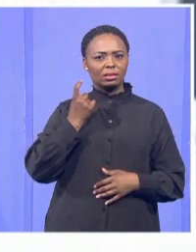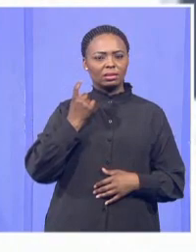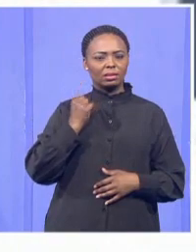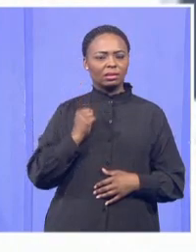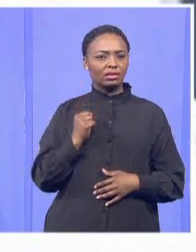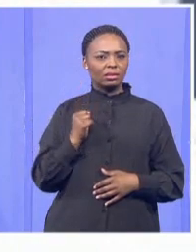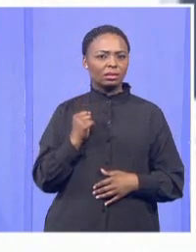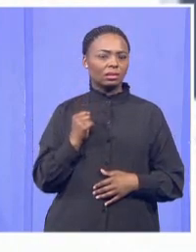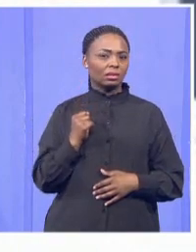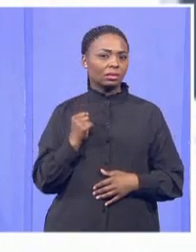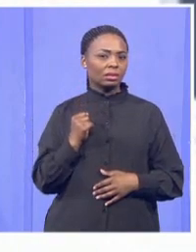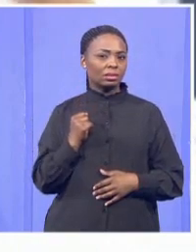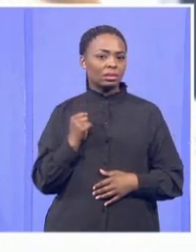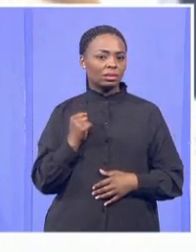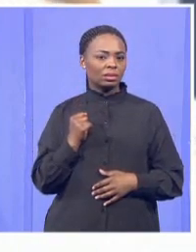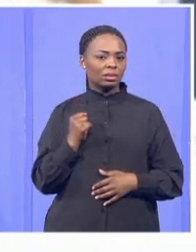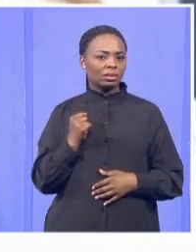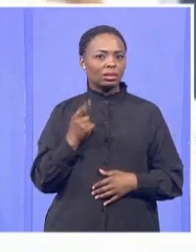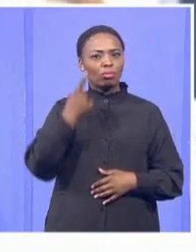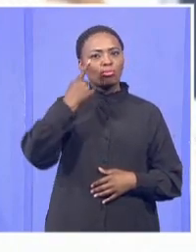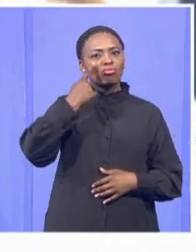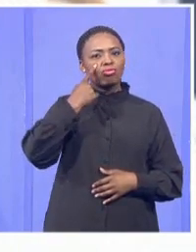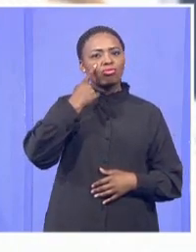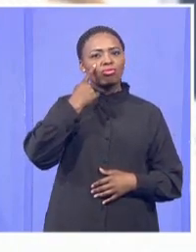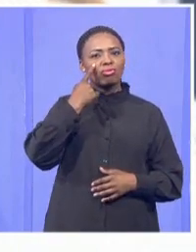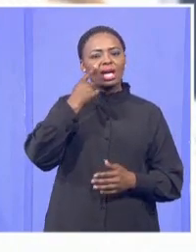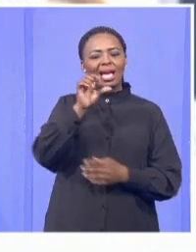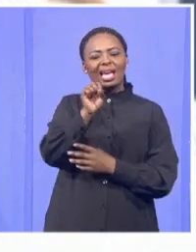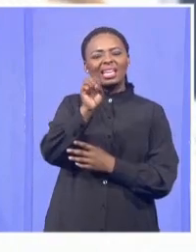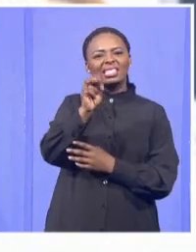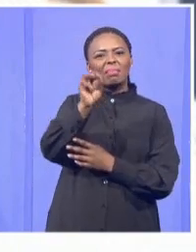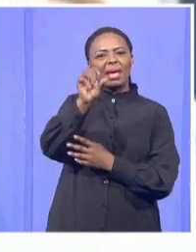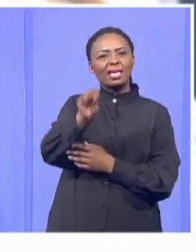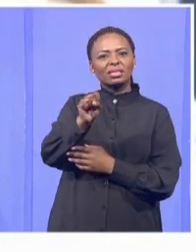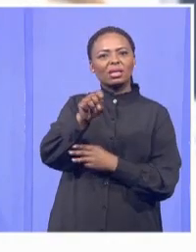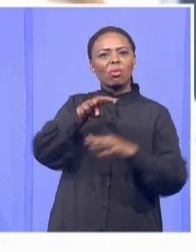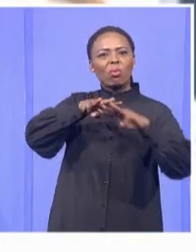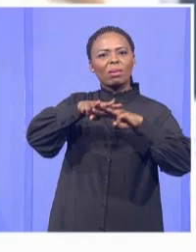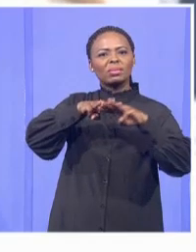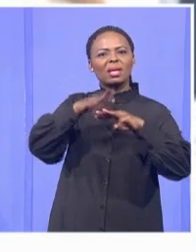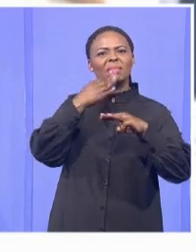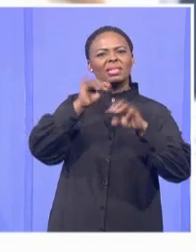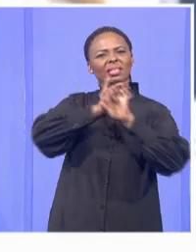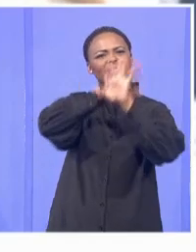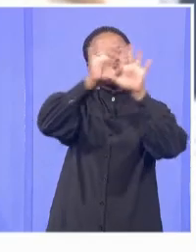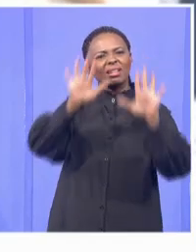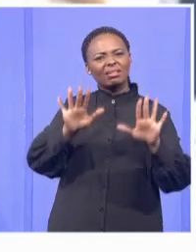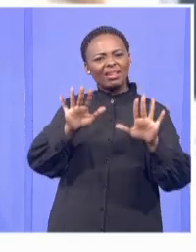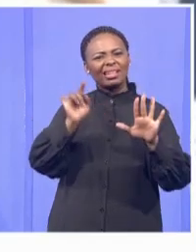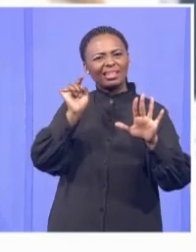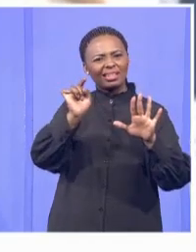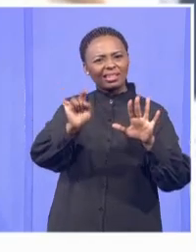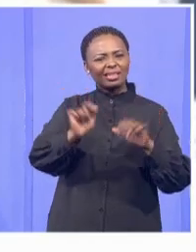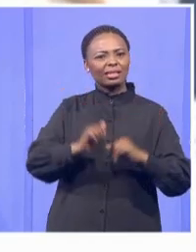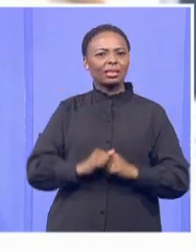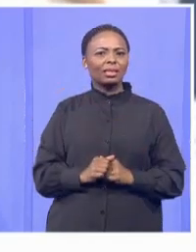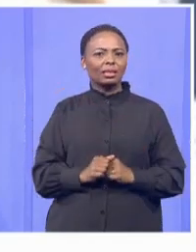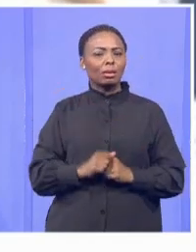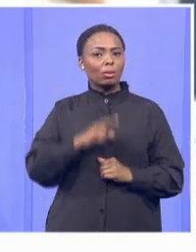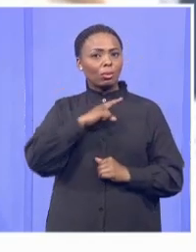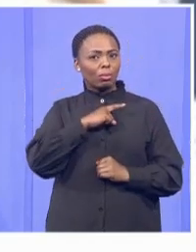Kaji in respect of the proof of SMS website and so on. Let's clarify. Firstly, at a